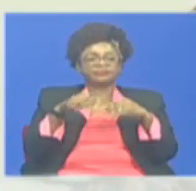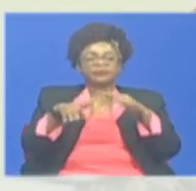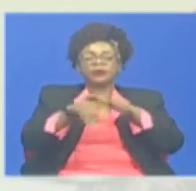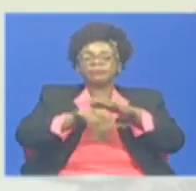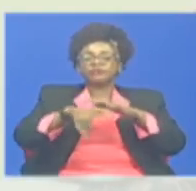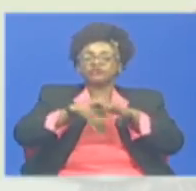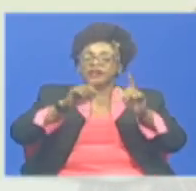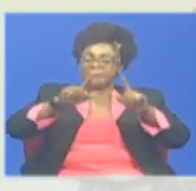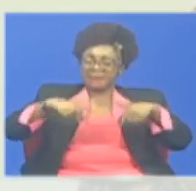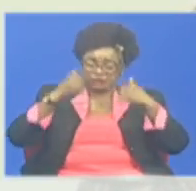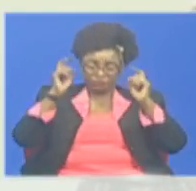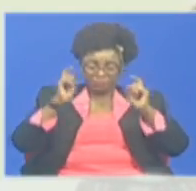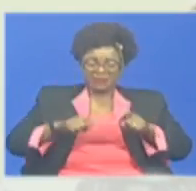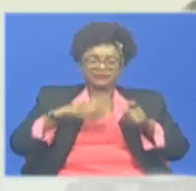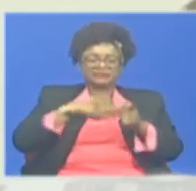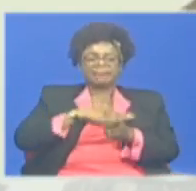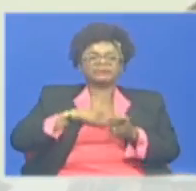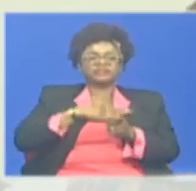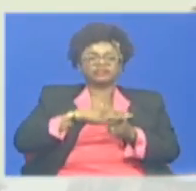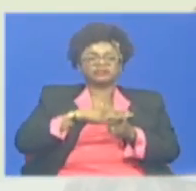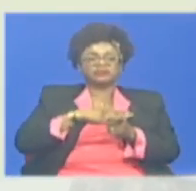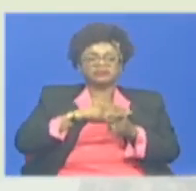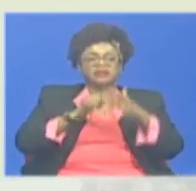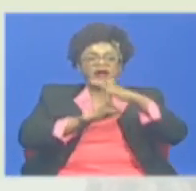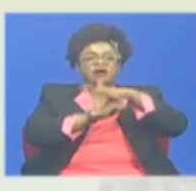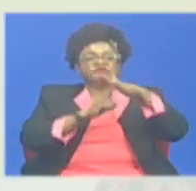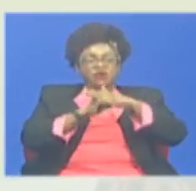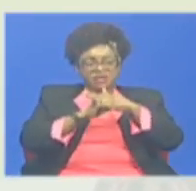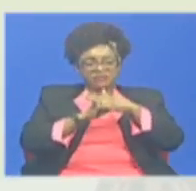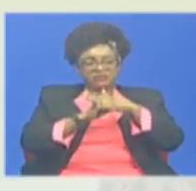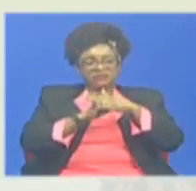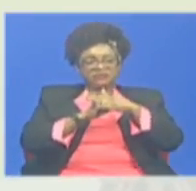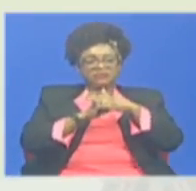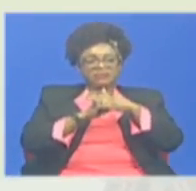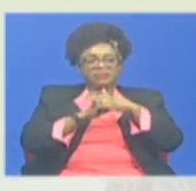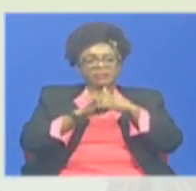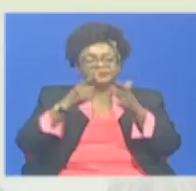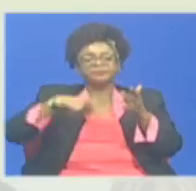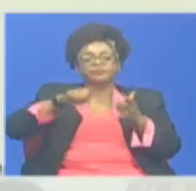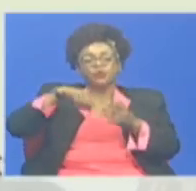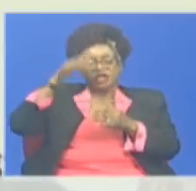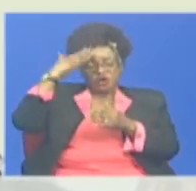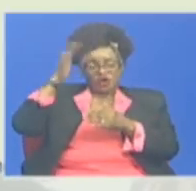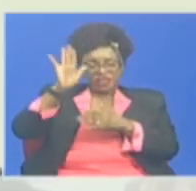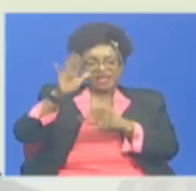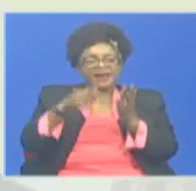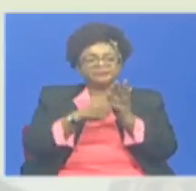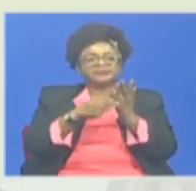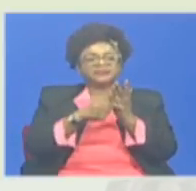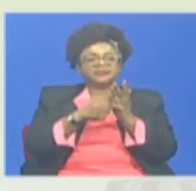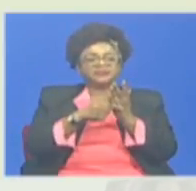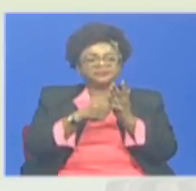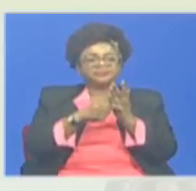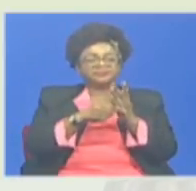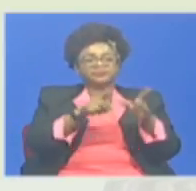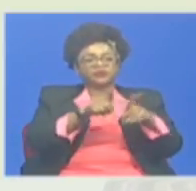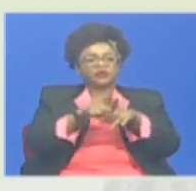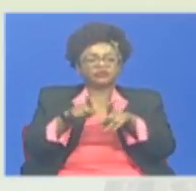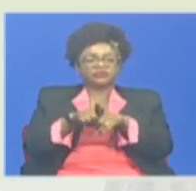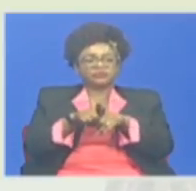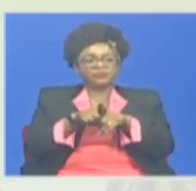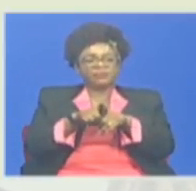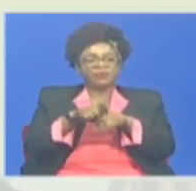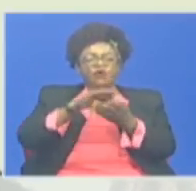to appreciate the donors. We know their names. 2,